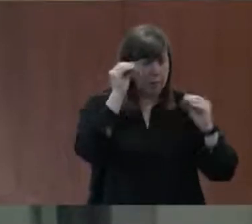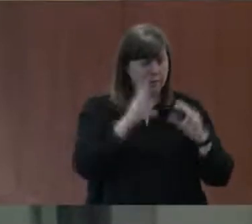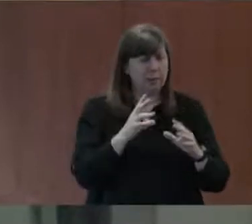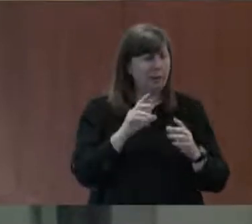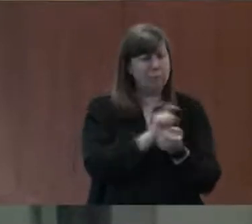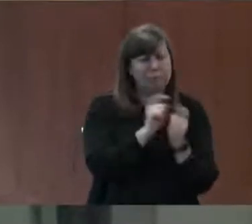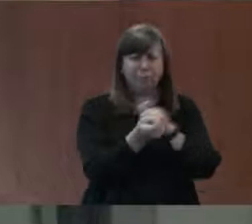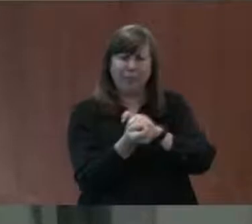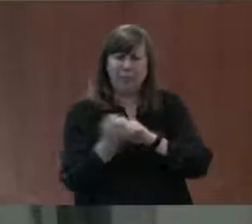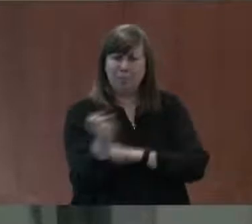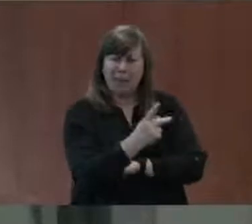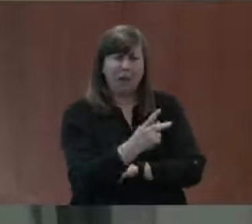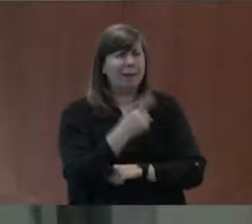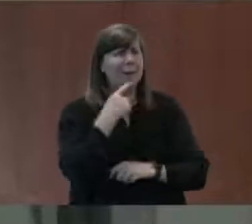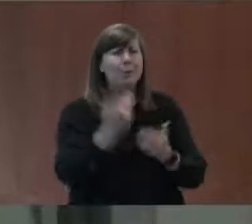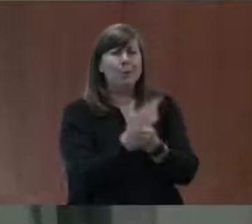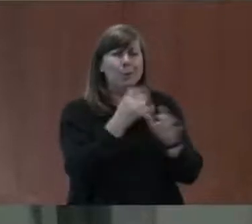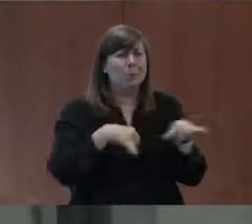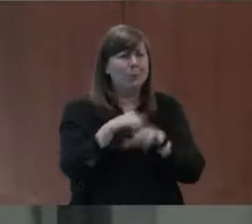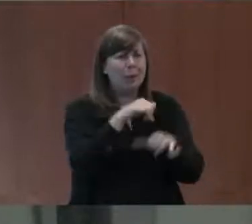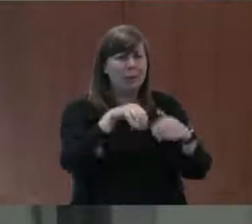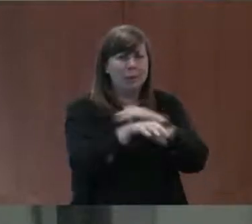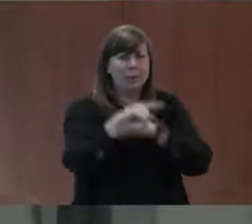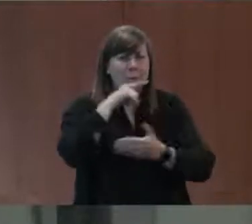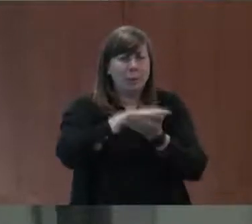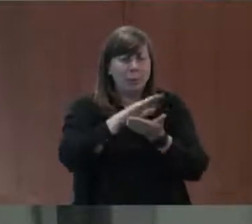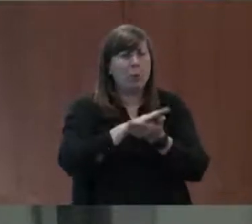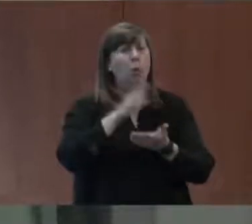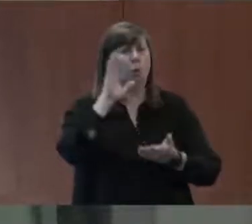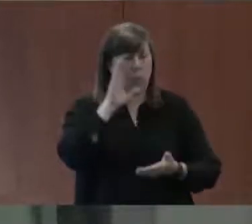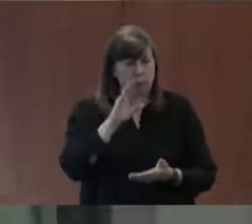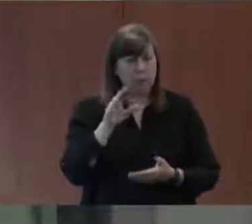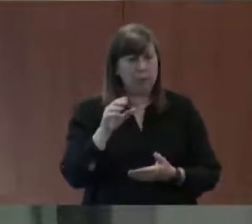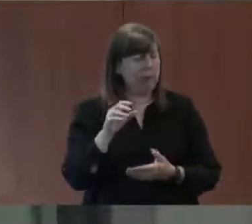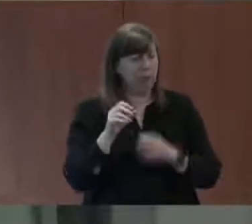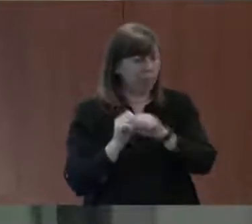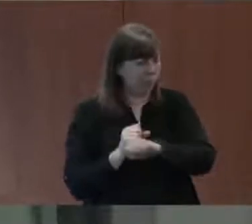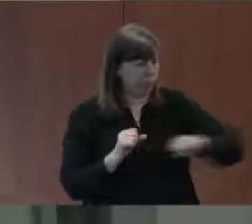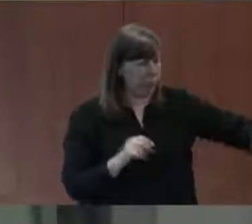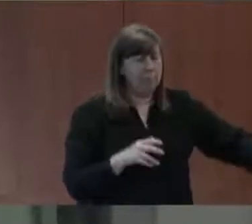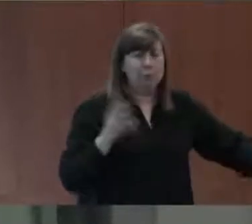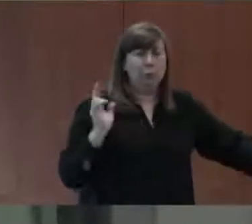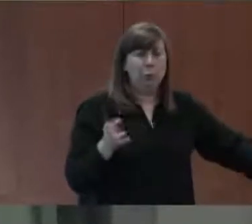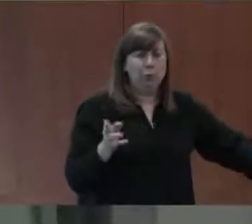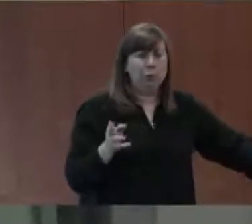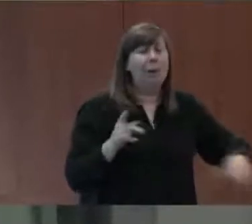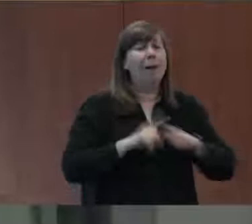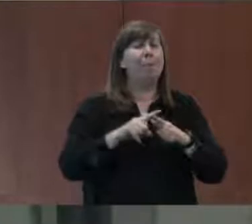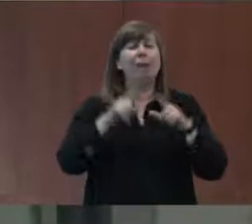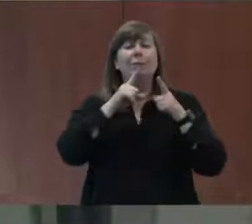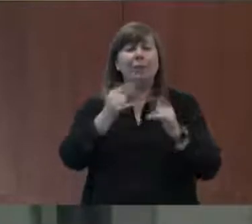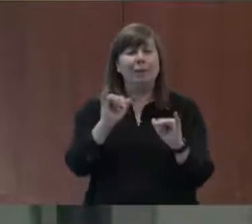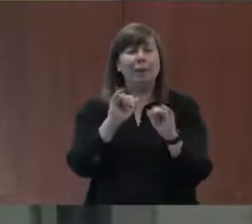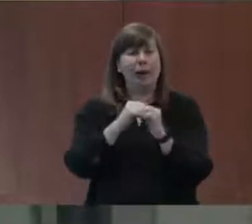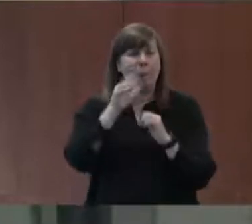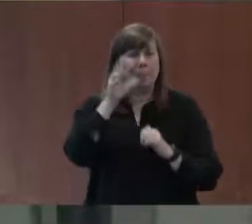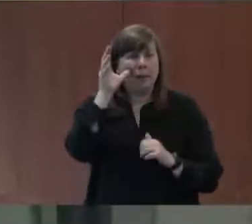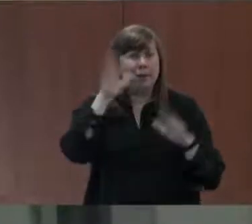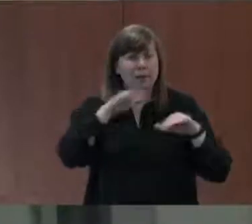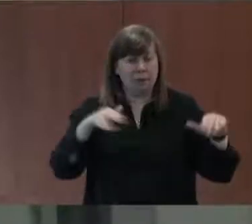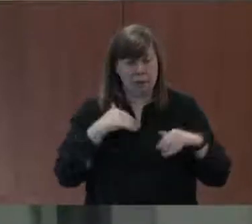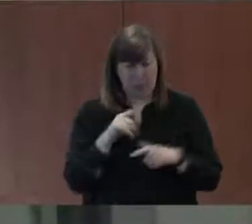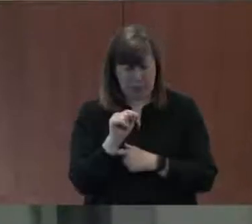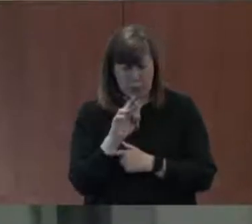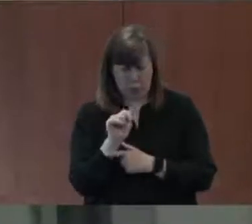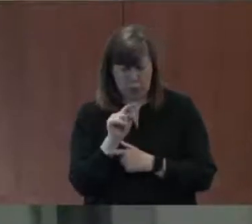course, and protect children, then this new standard entering the public schools will be put into the dustbin of history. It's inevitable that the way parents and children have been